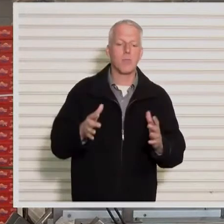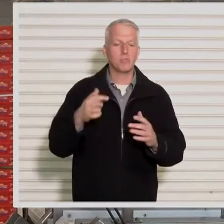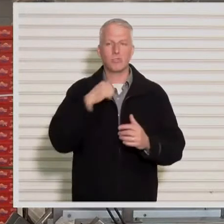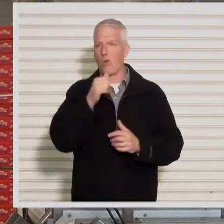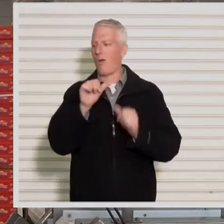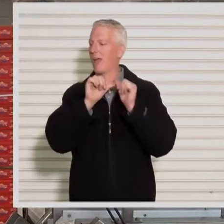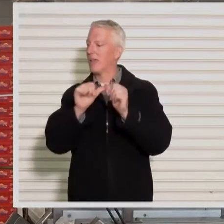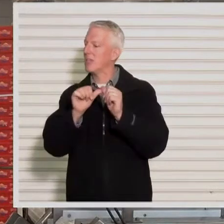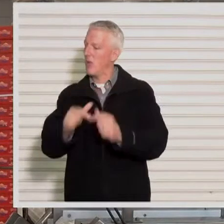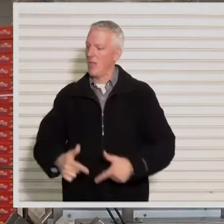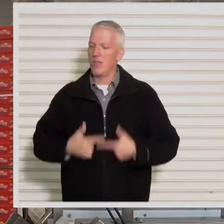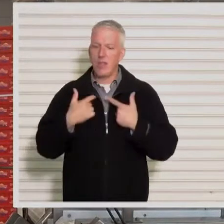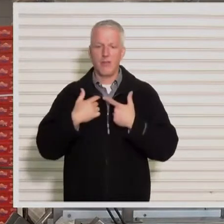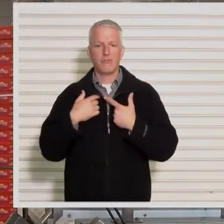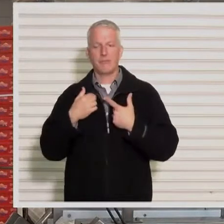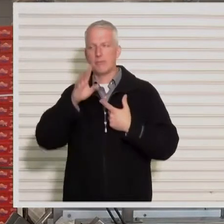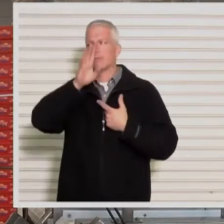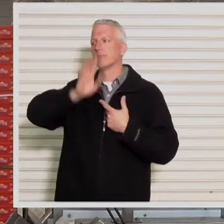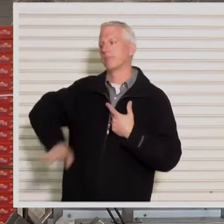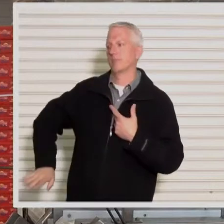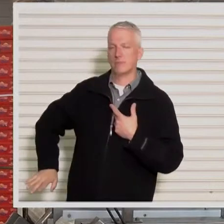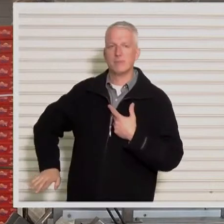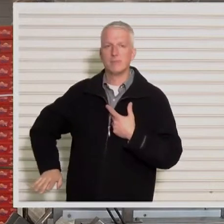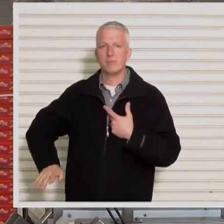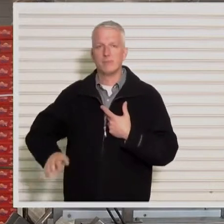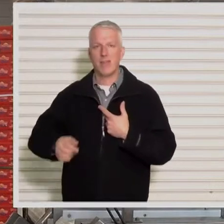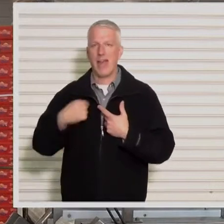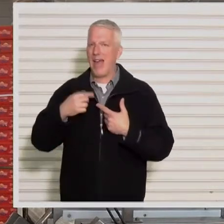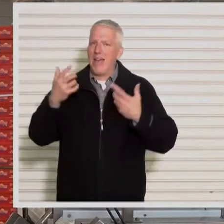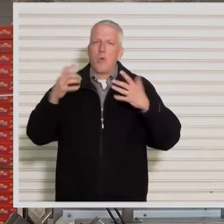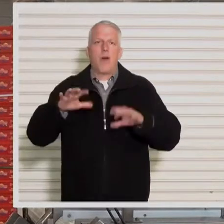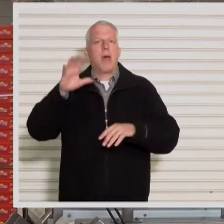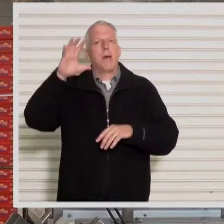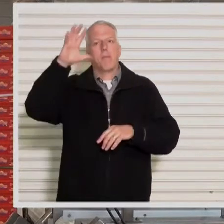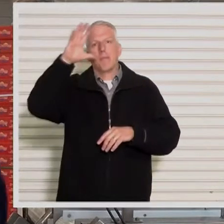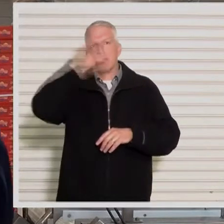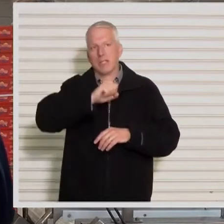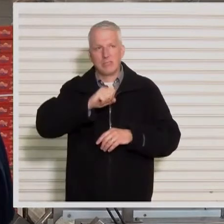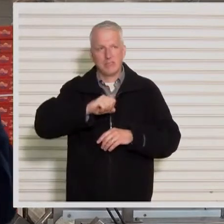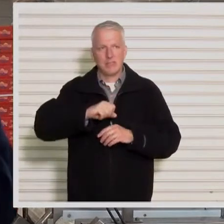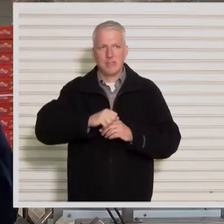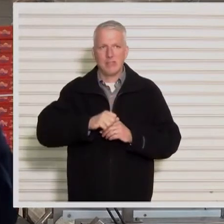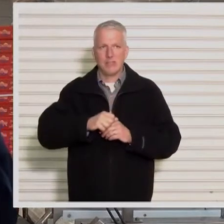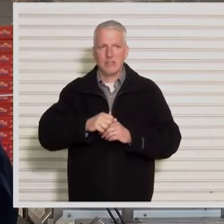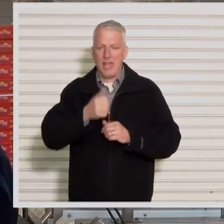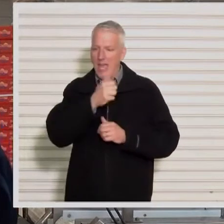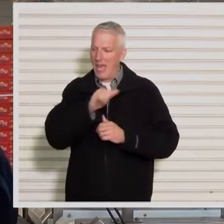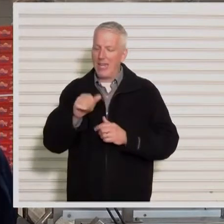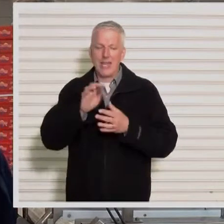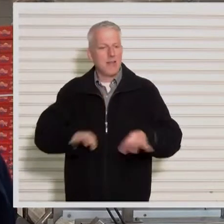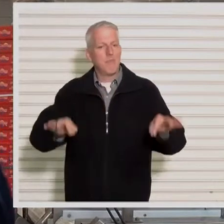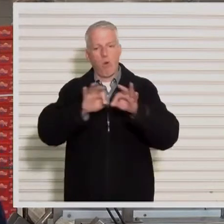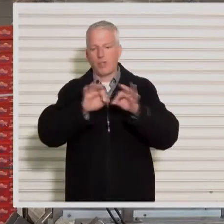continue to live in the shadows. I don't want to miss any organizations. I'm going to try